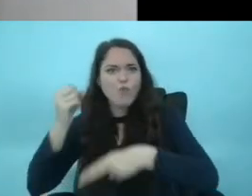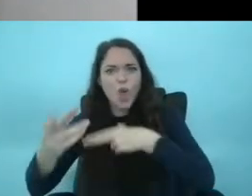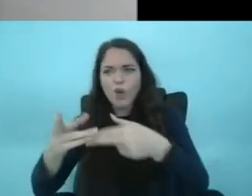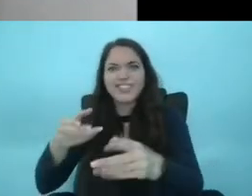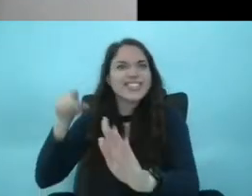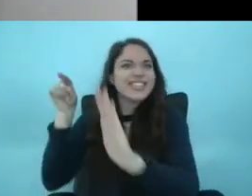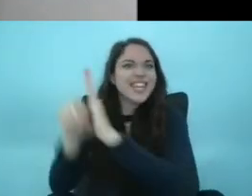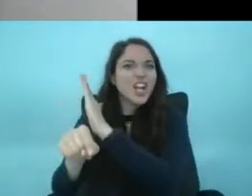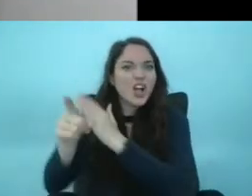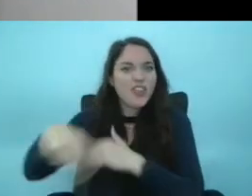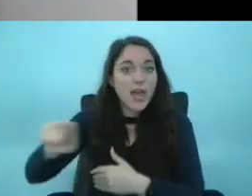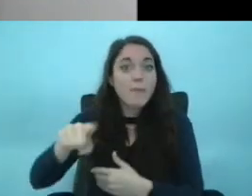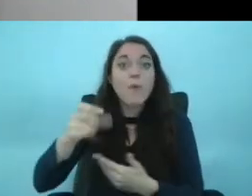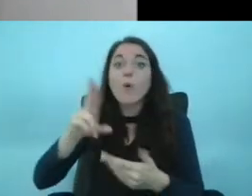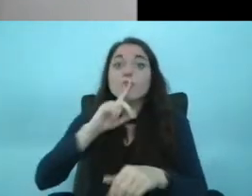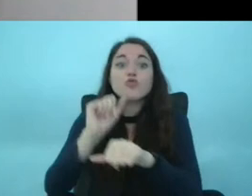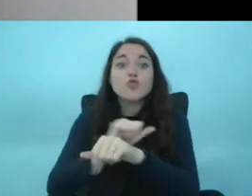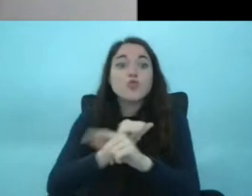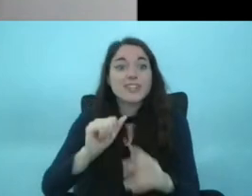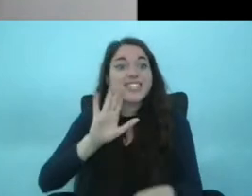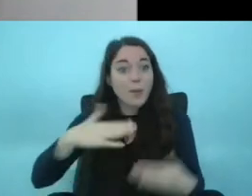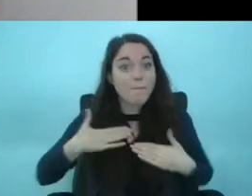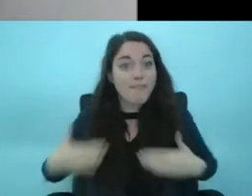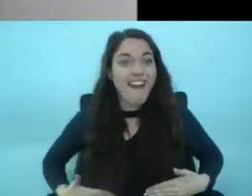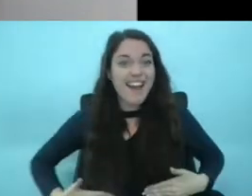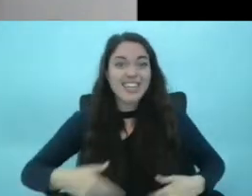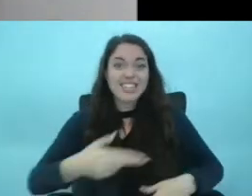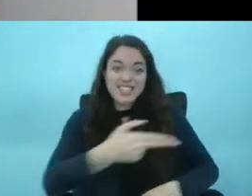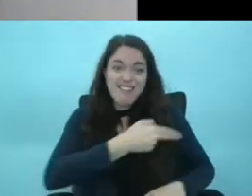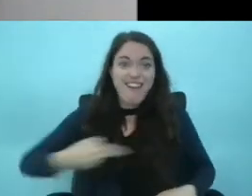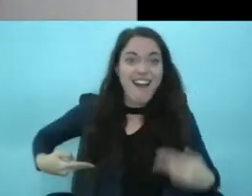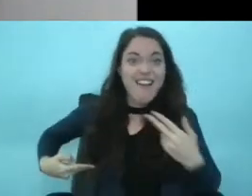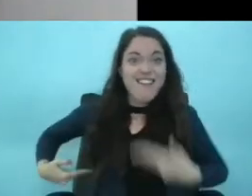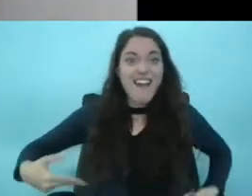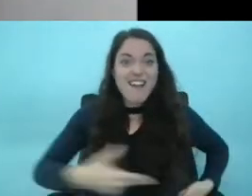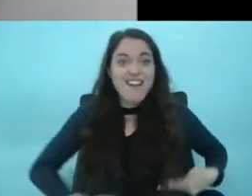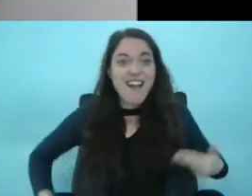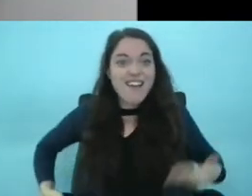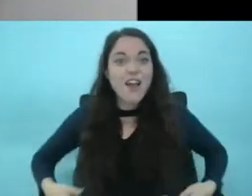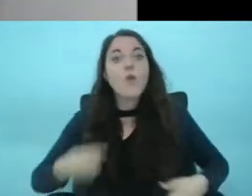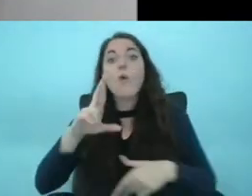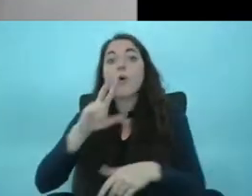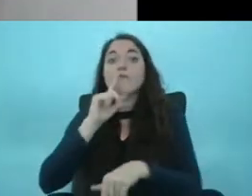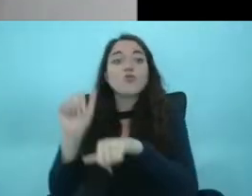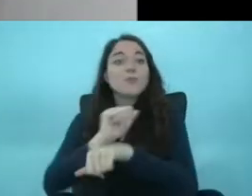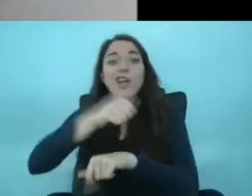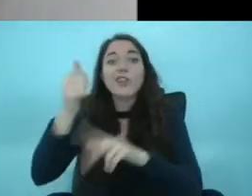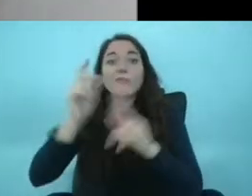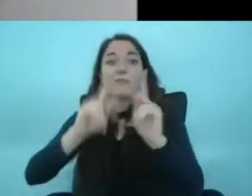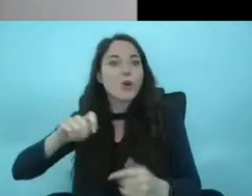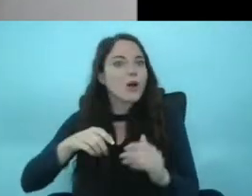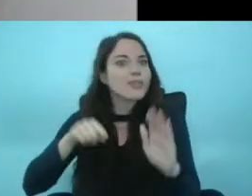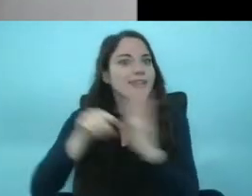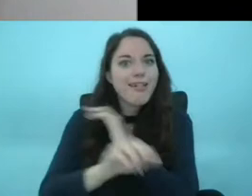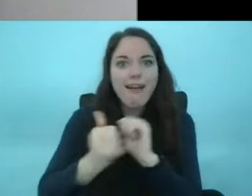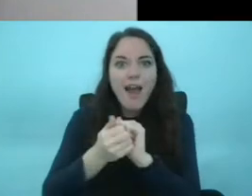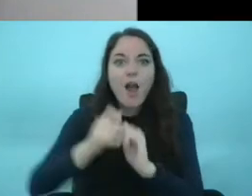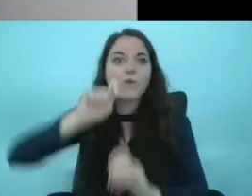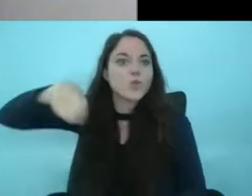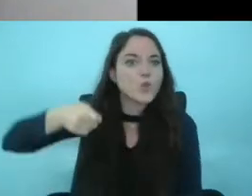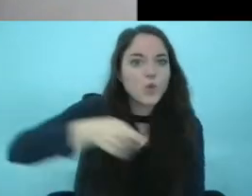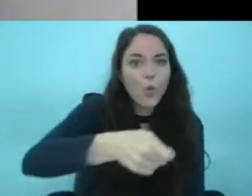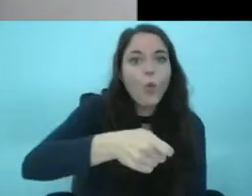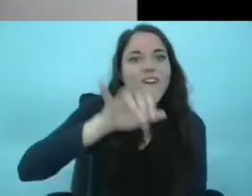they died by being murdered by swords. They went around wearing